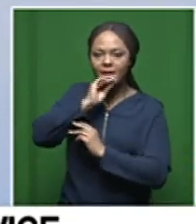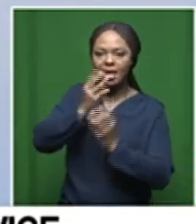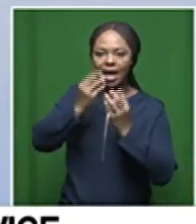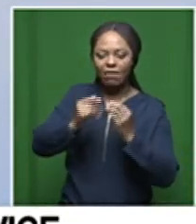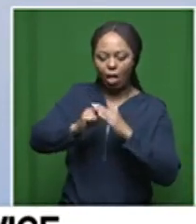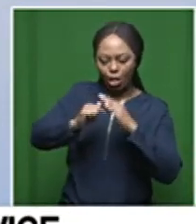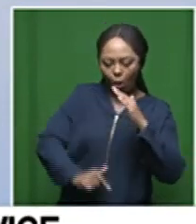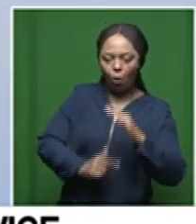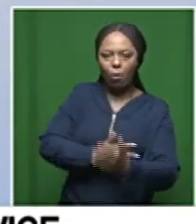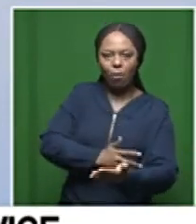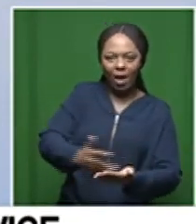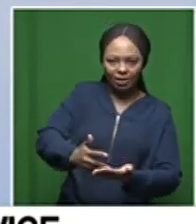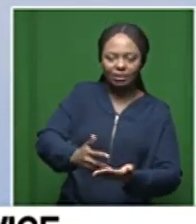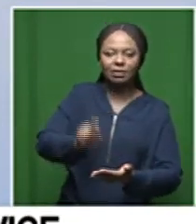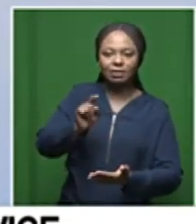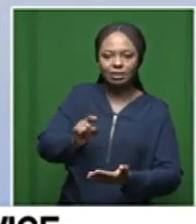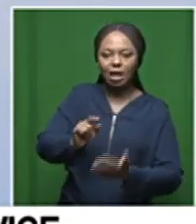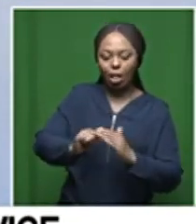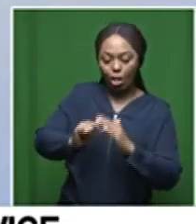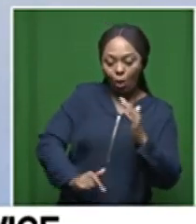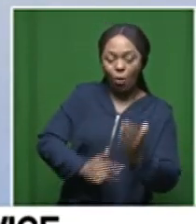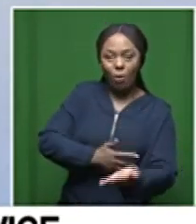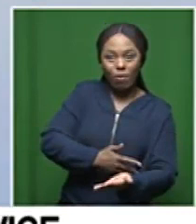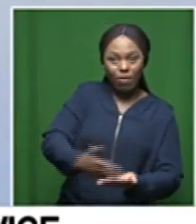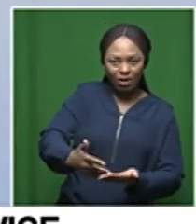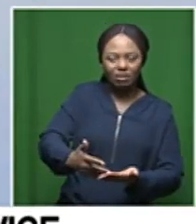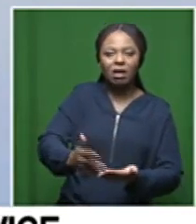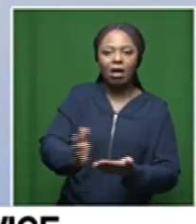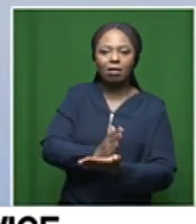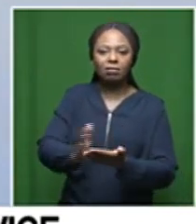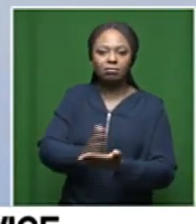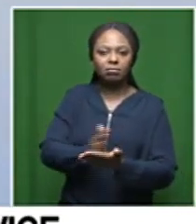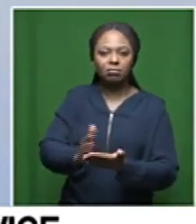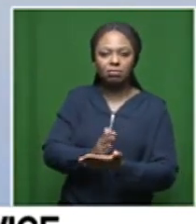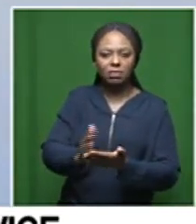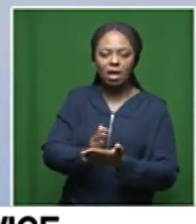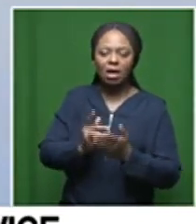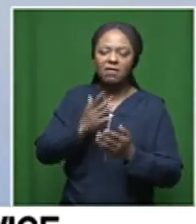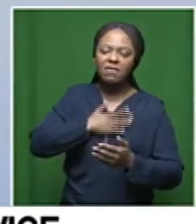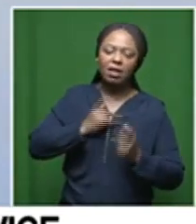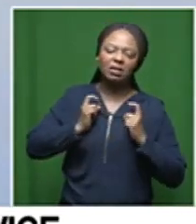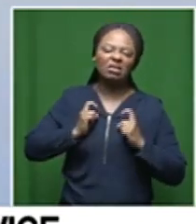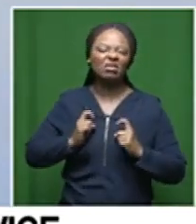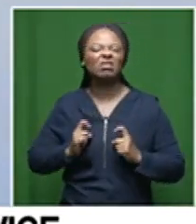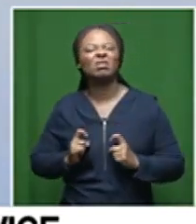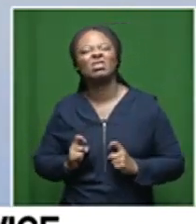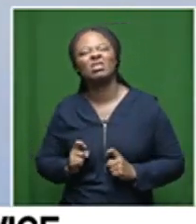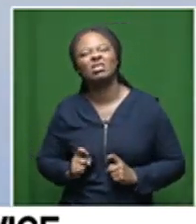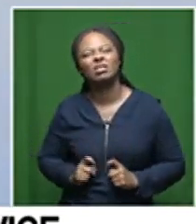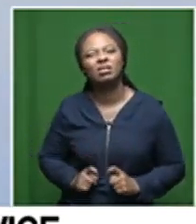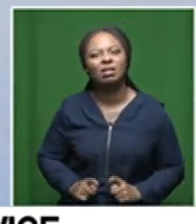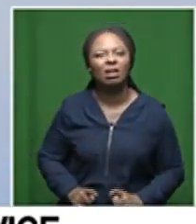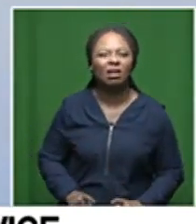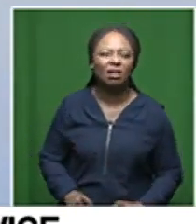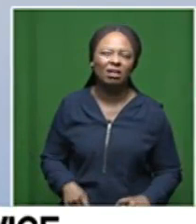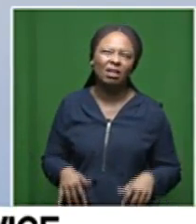low iron. Now they have, for instance, those symptoms would be things such as tiredness. It would be things such as